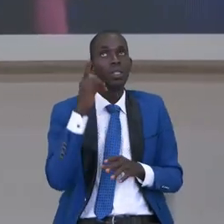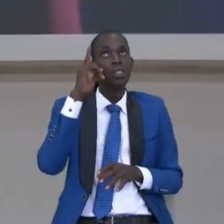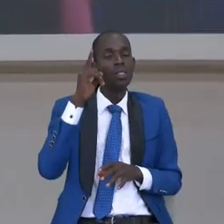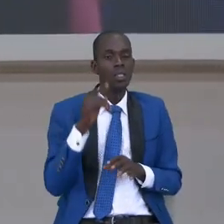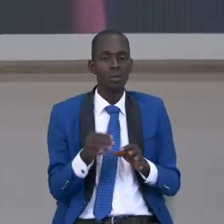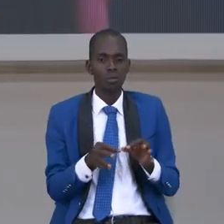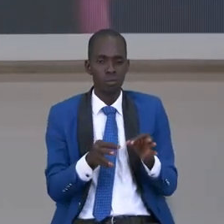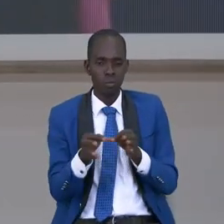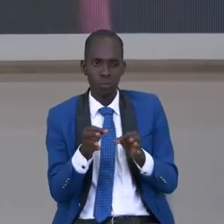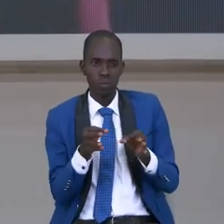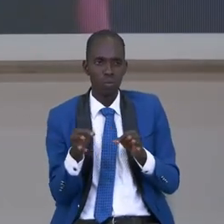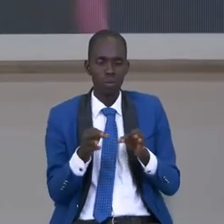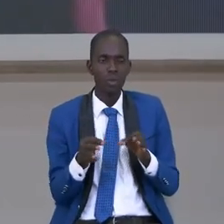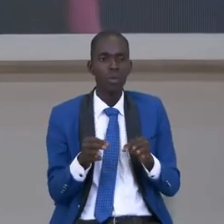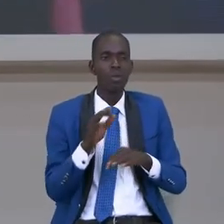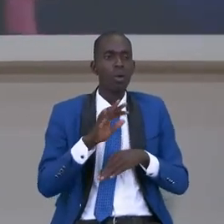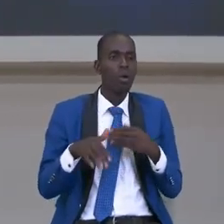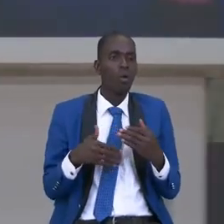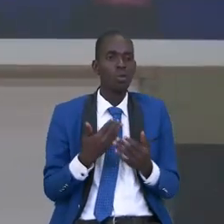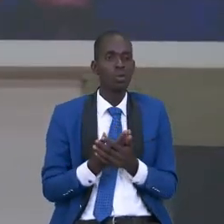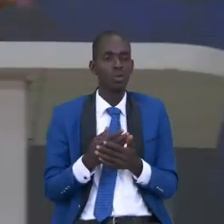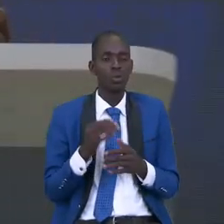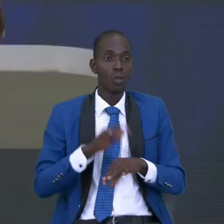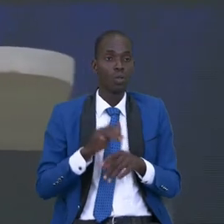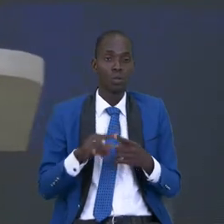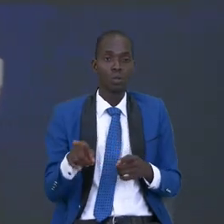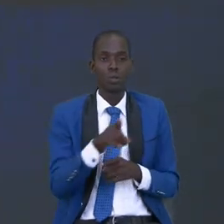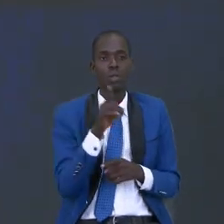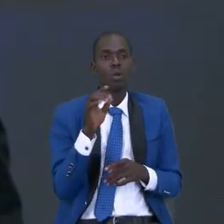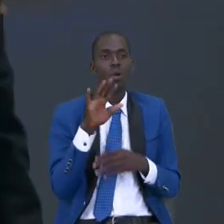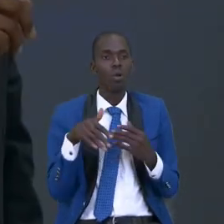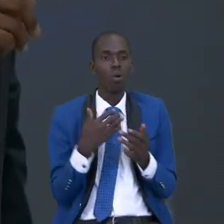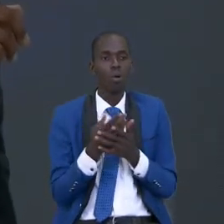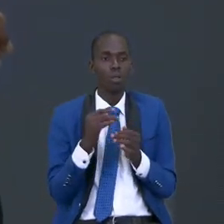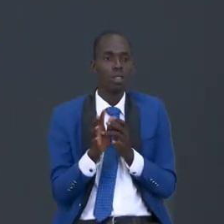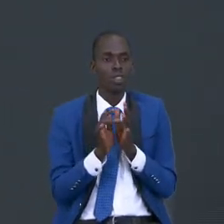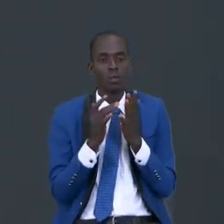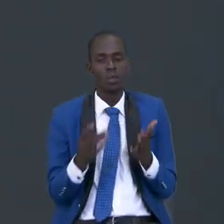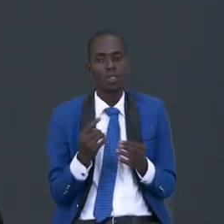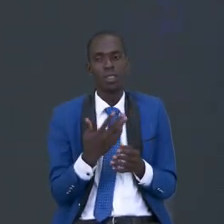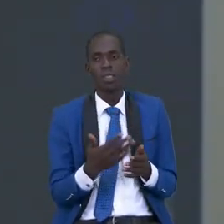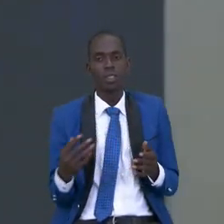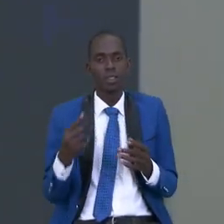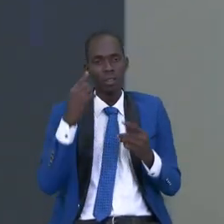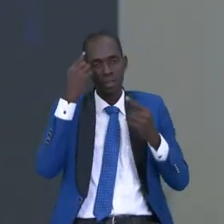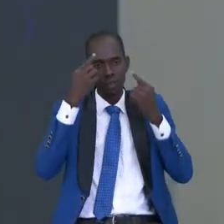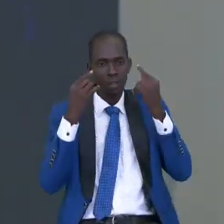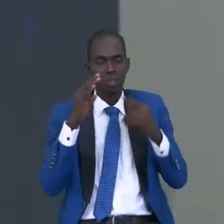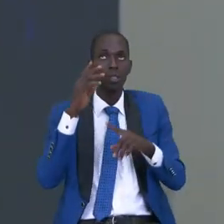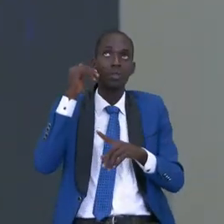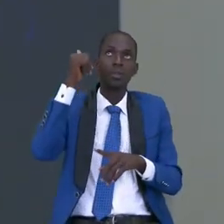them all the scriptures, the things concerning